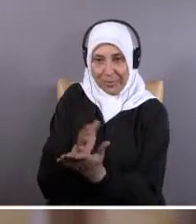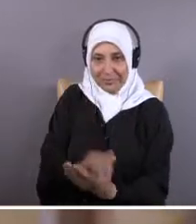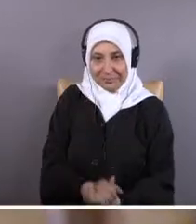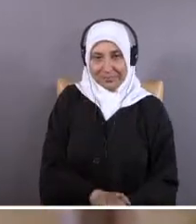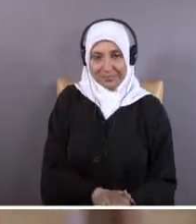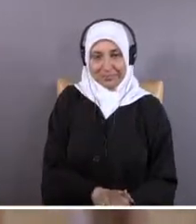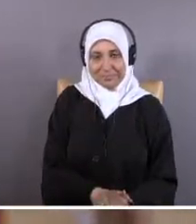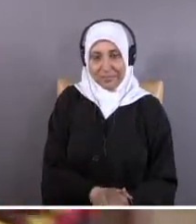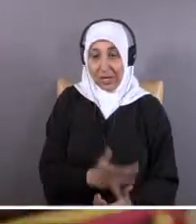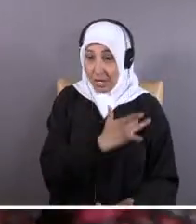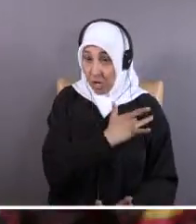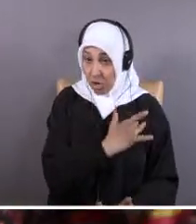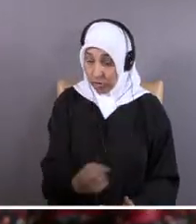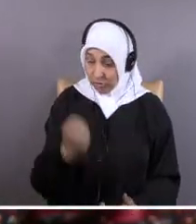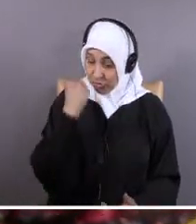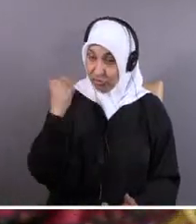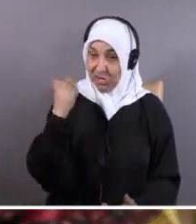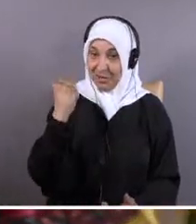Courage.